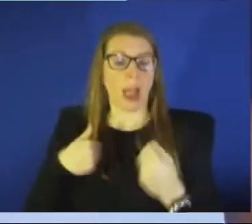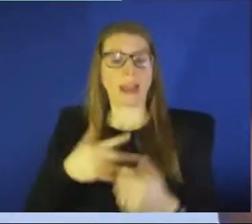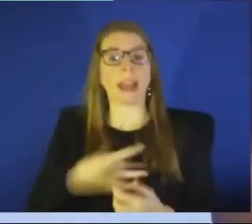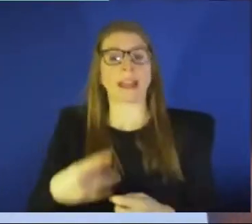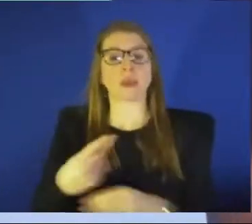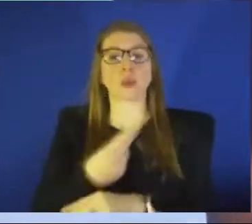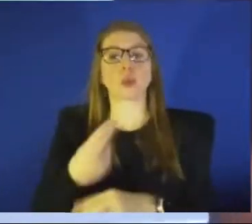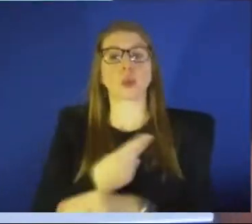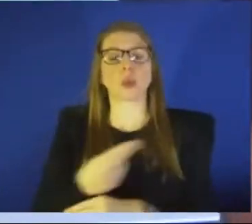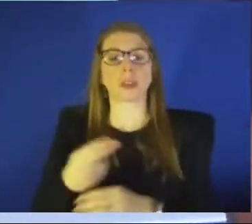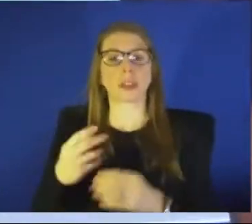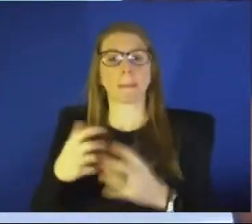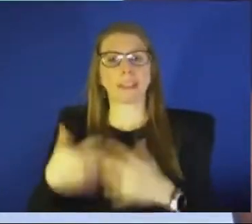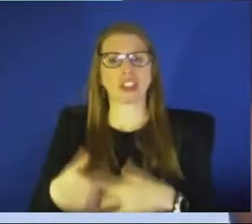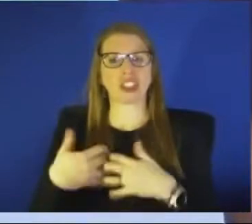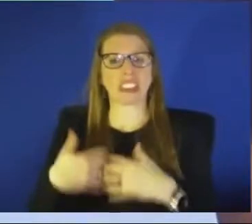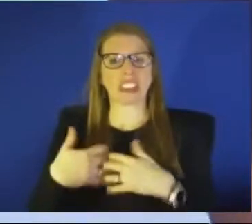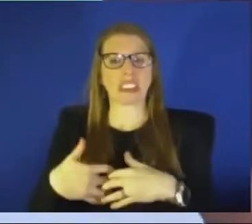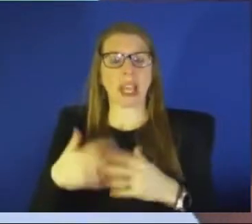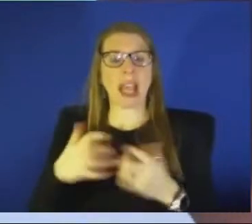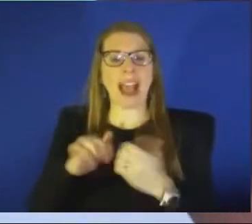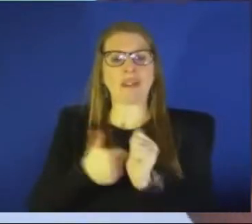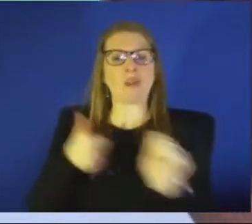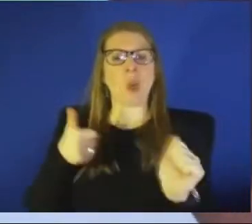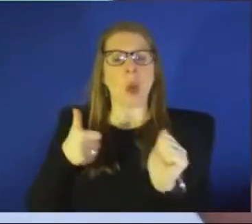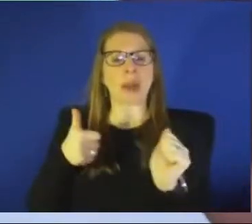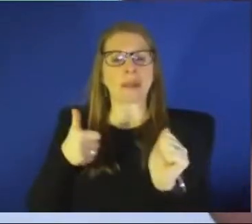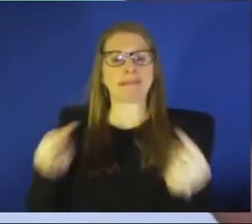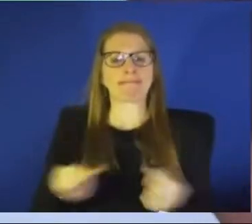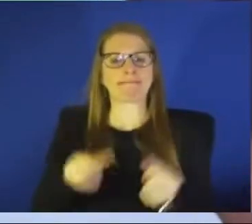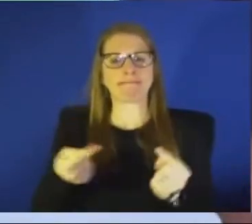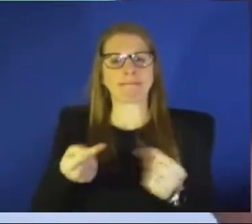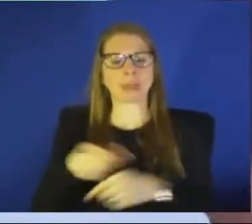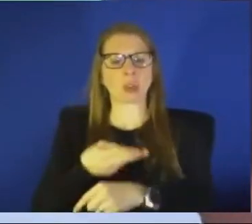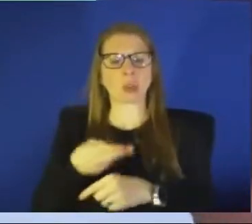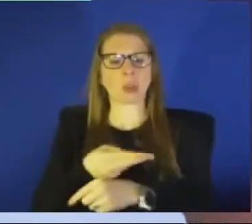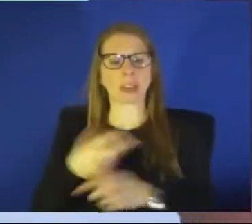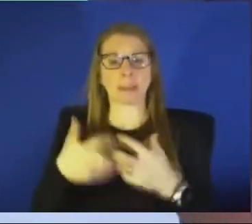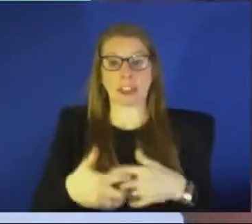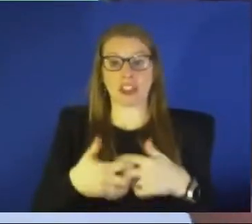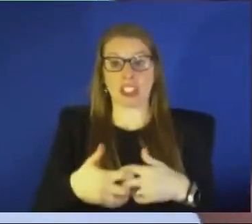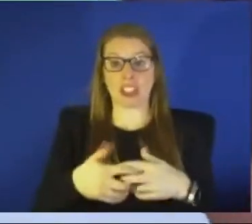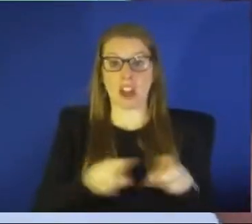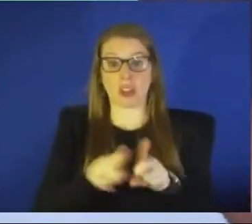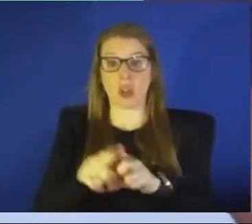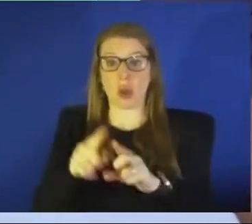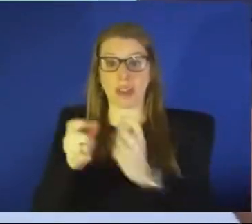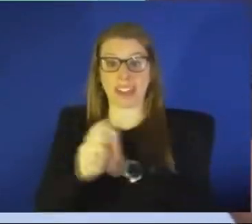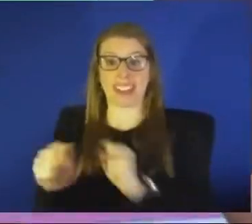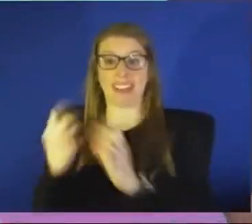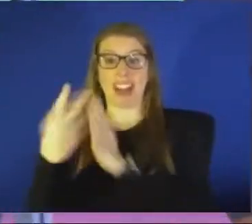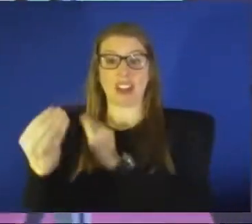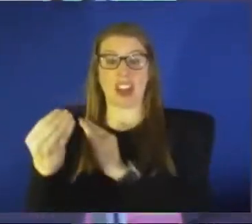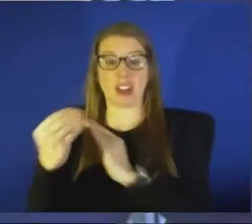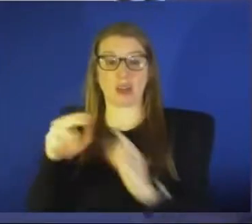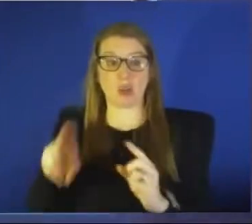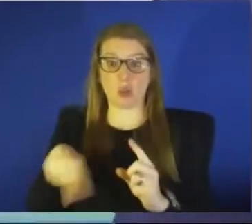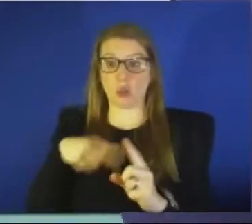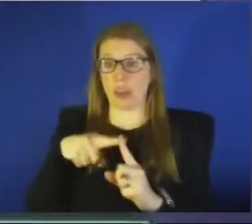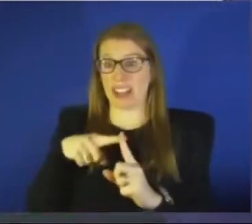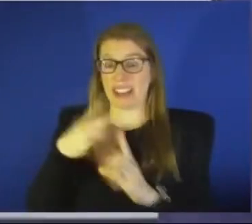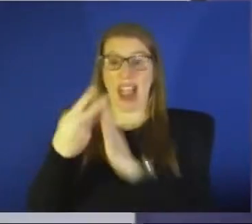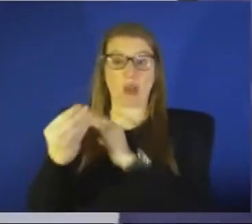do we avoid injuries when we're in the gym using machines and staying safe outside when we're kind of doing it all natural? Yeah, well, I think anything that you